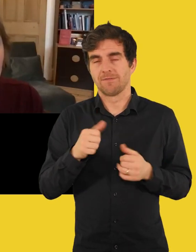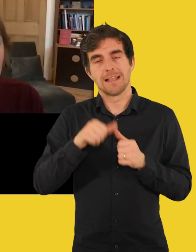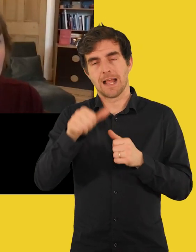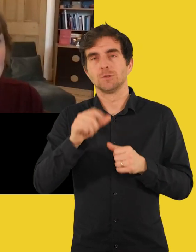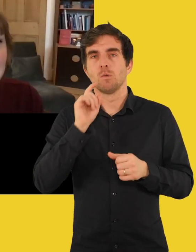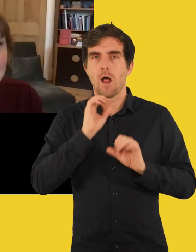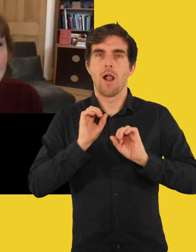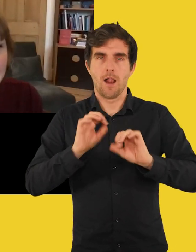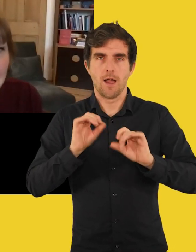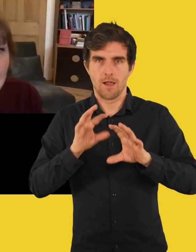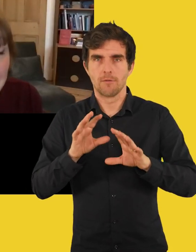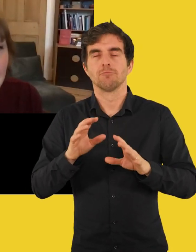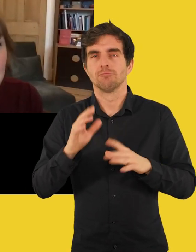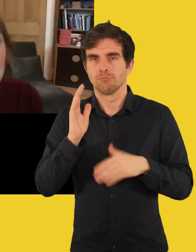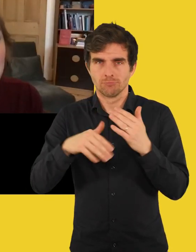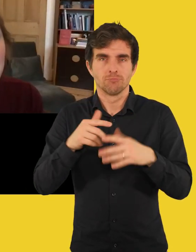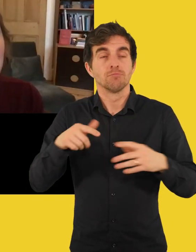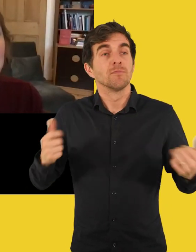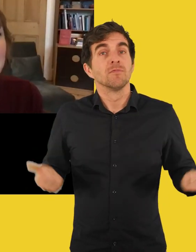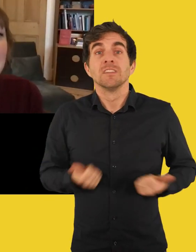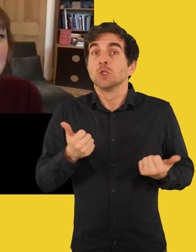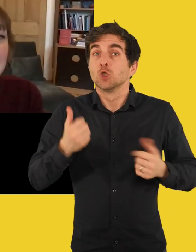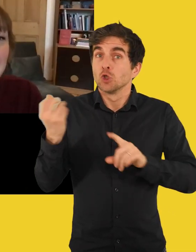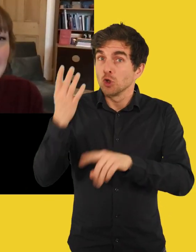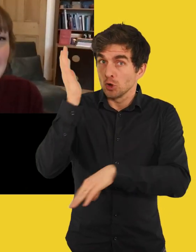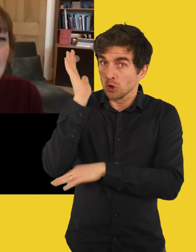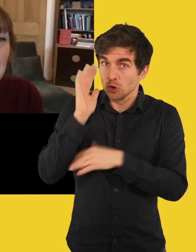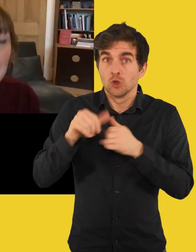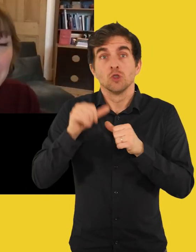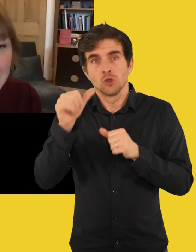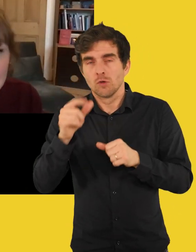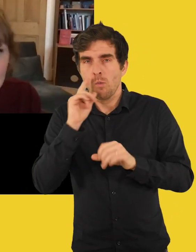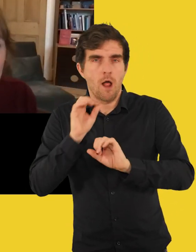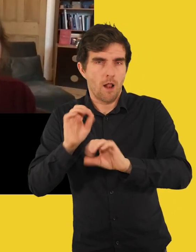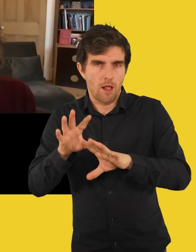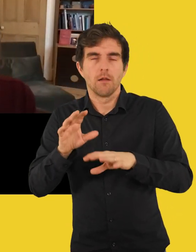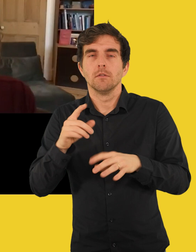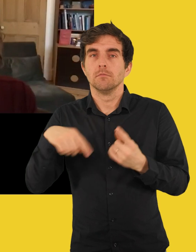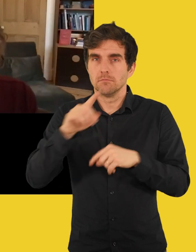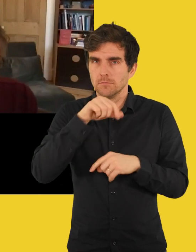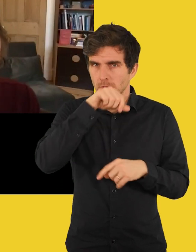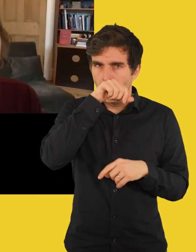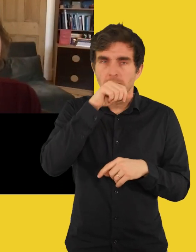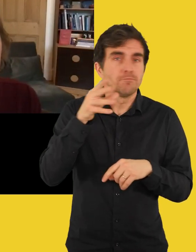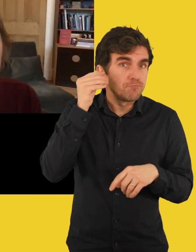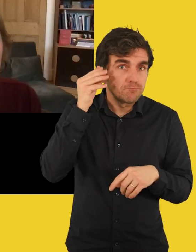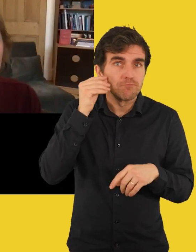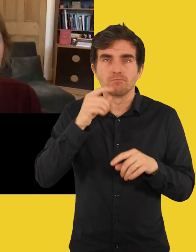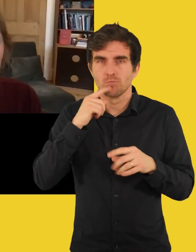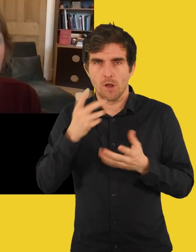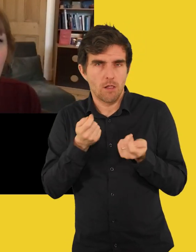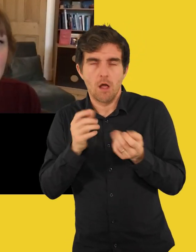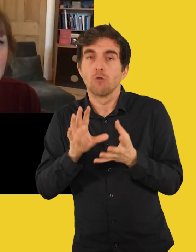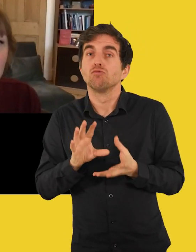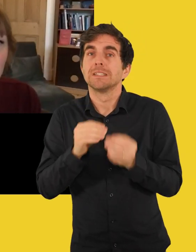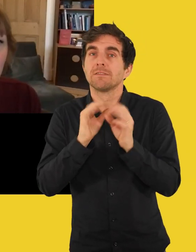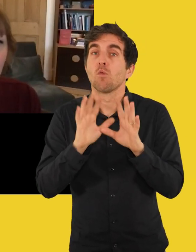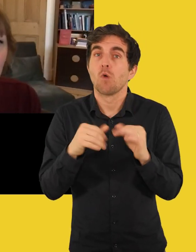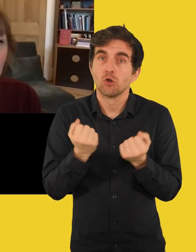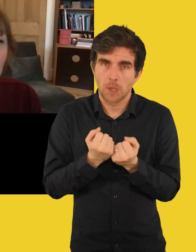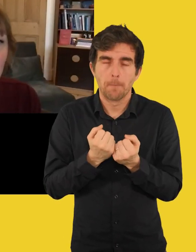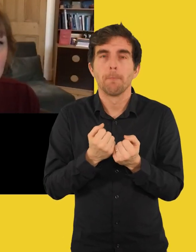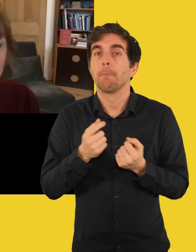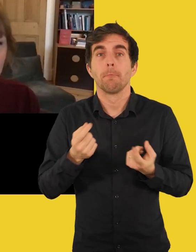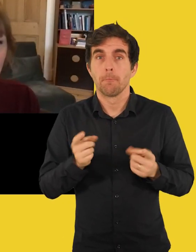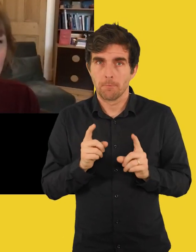effort, then we have Just the Thing coming up straight after the wonderful keynote that we've been listening to. We are hosting